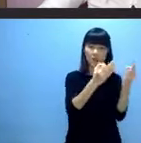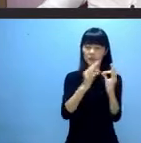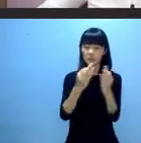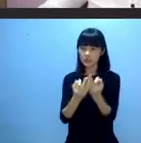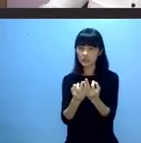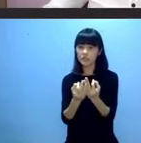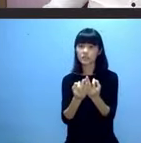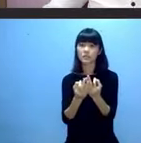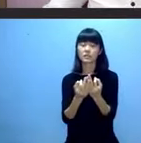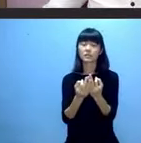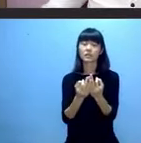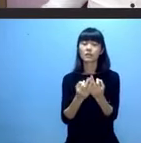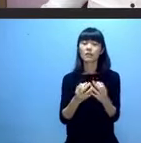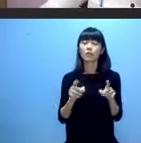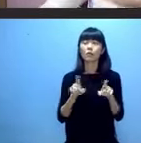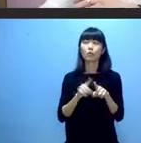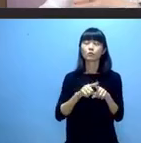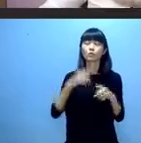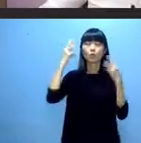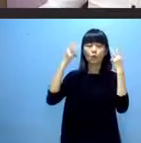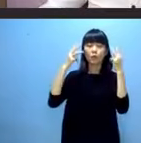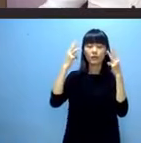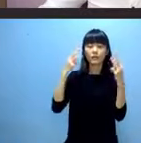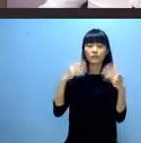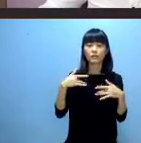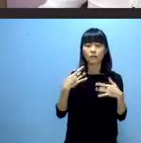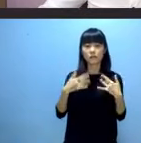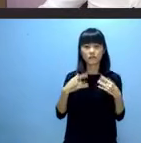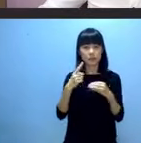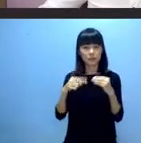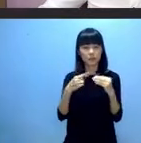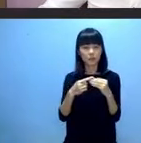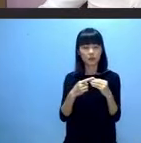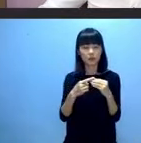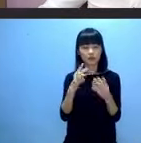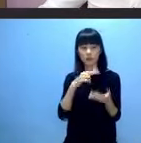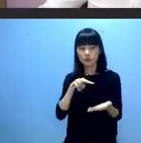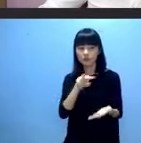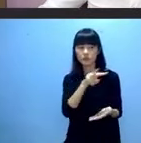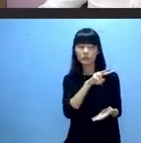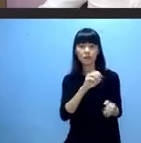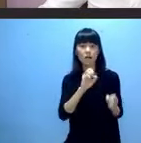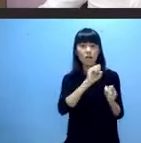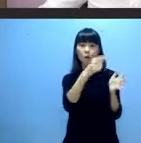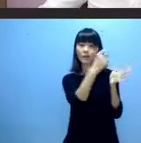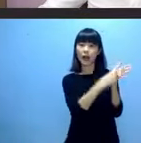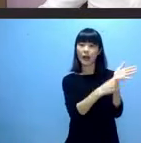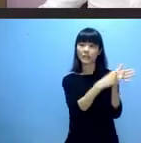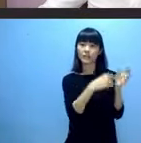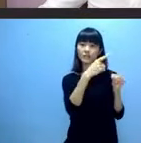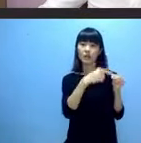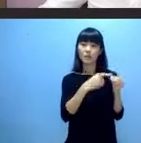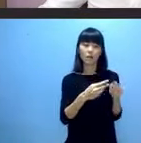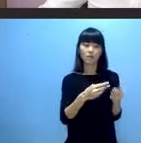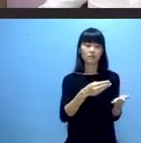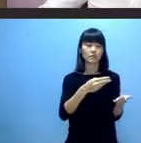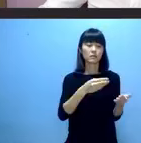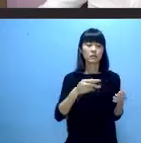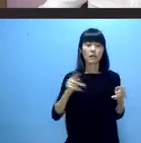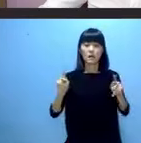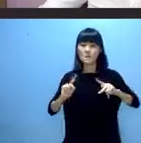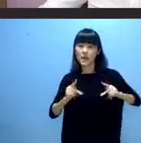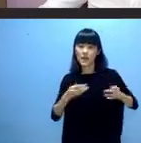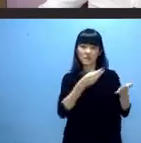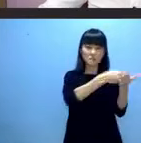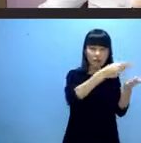I was also very concerned when I saw all these articles popping up about panic buying, about hoarding, and,